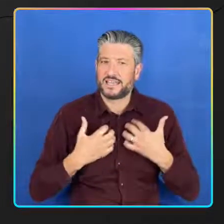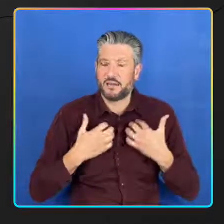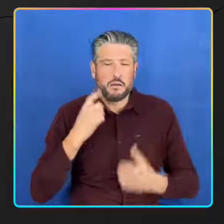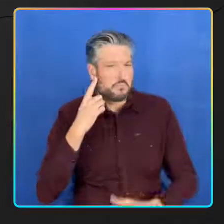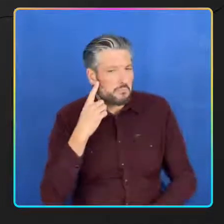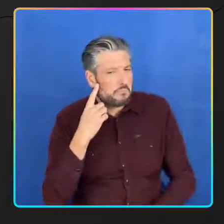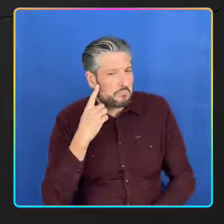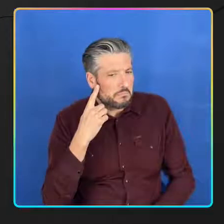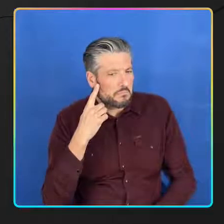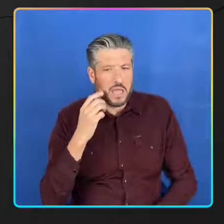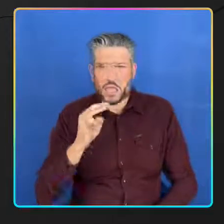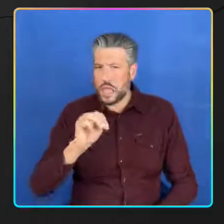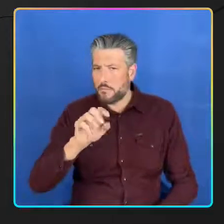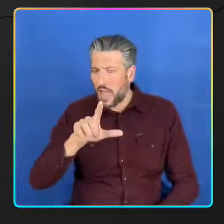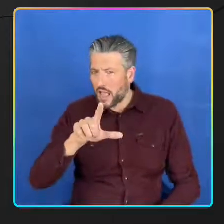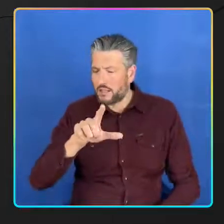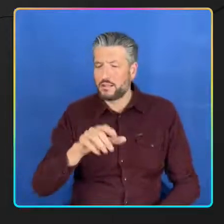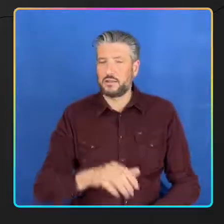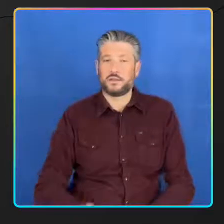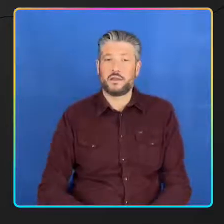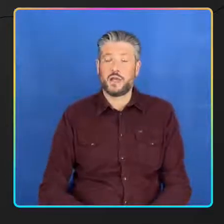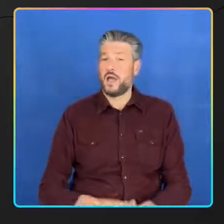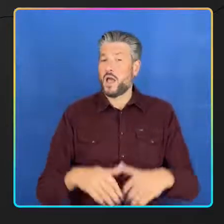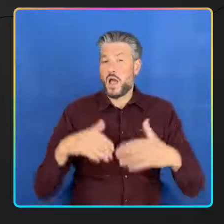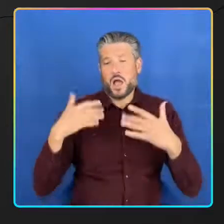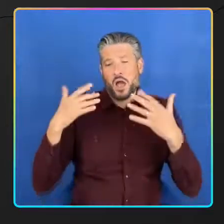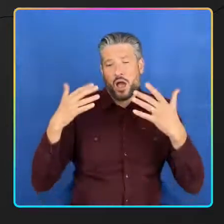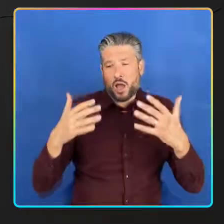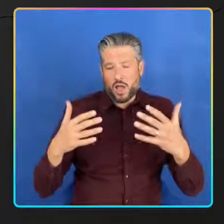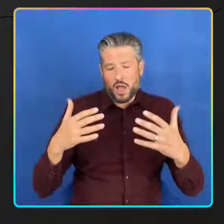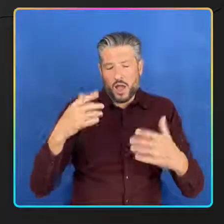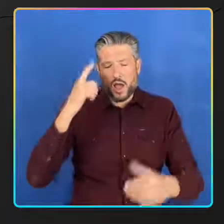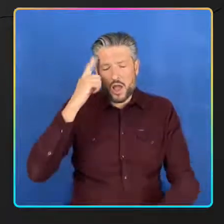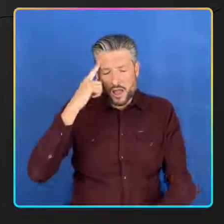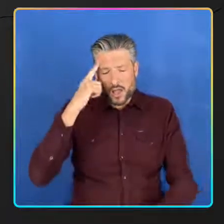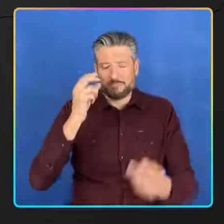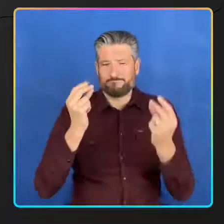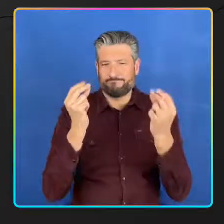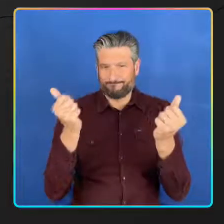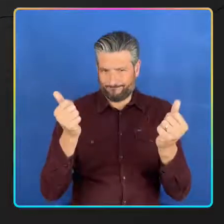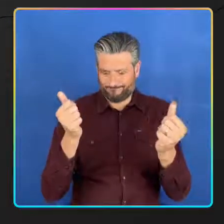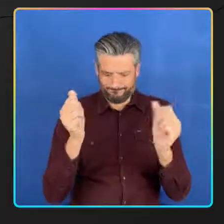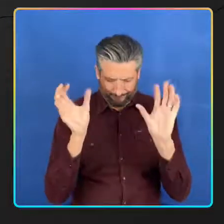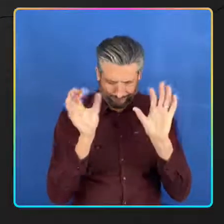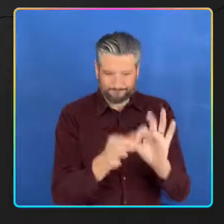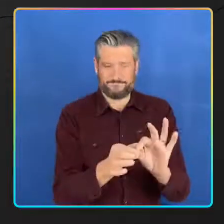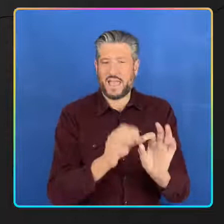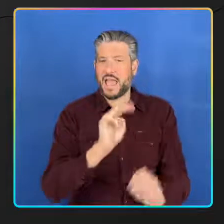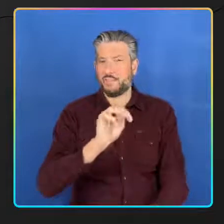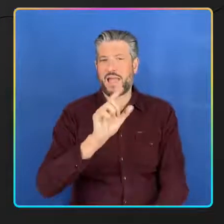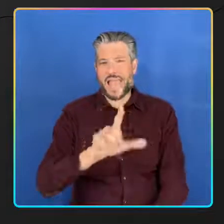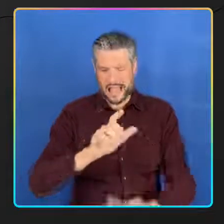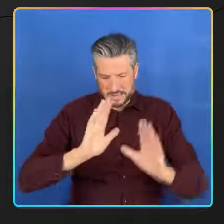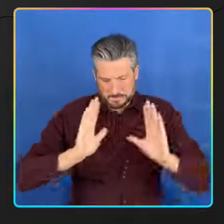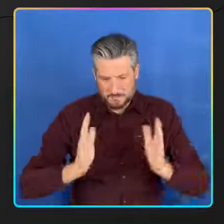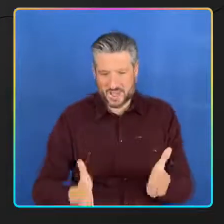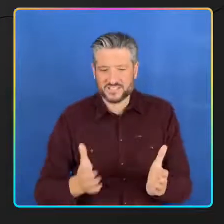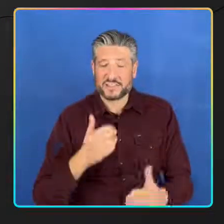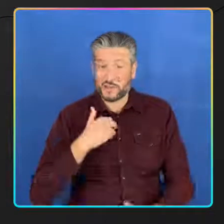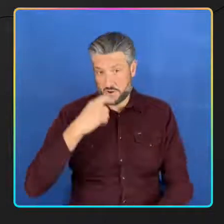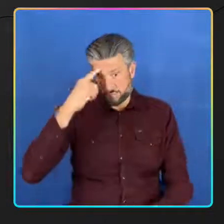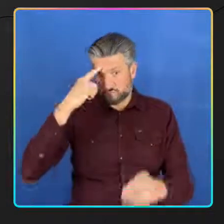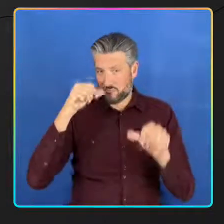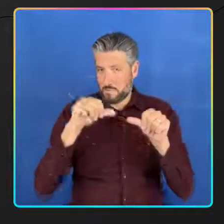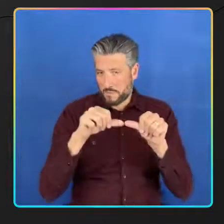that I remember just making the decision, oh man, this is just so useful, I need to study this. So this was a moment while I was